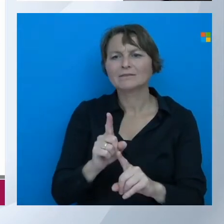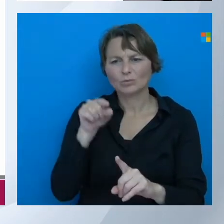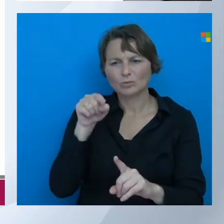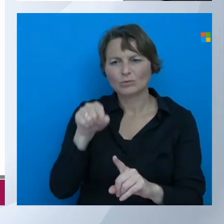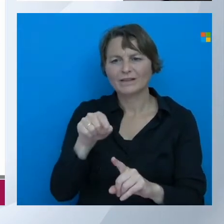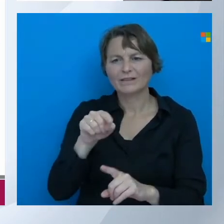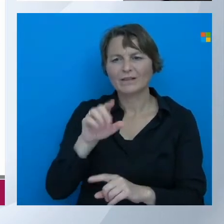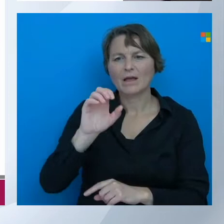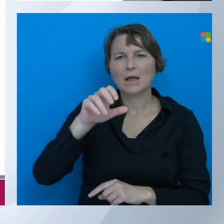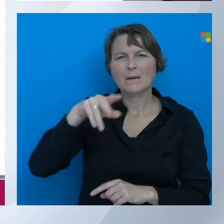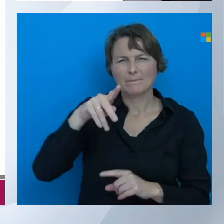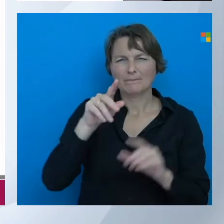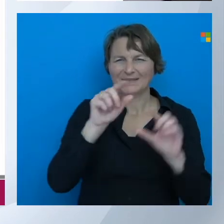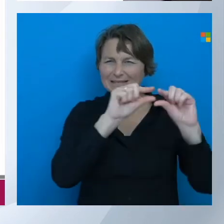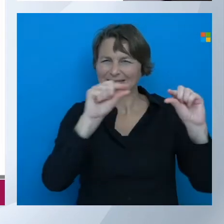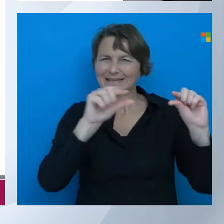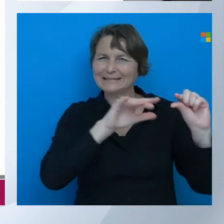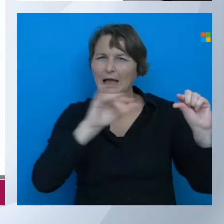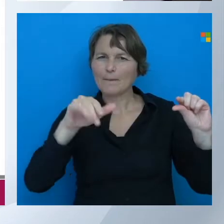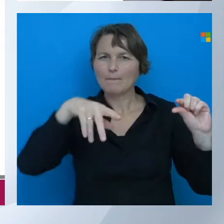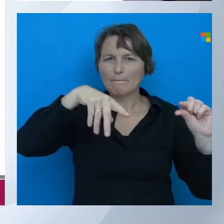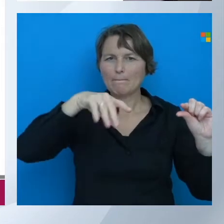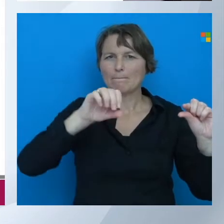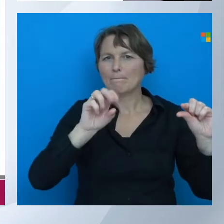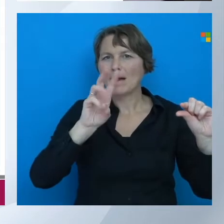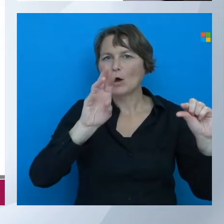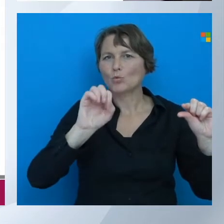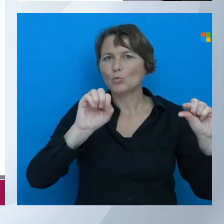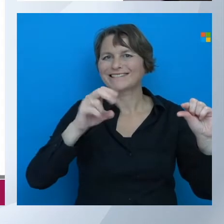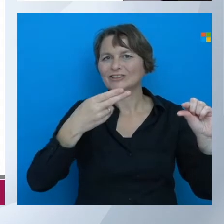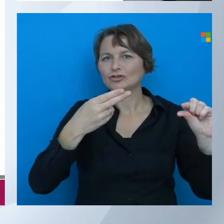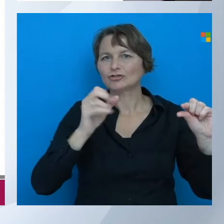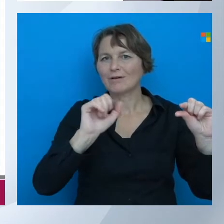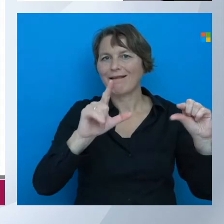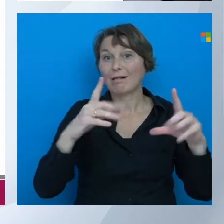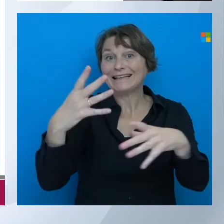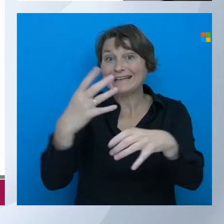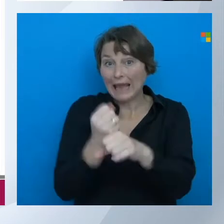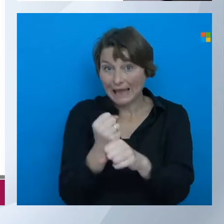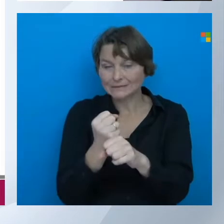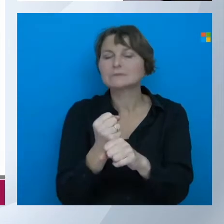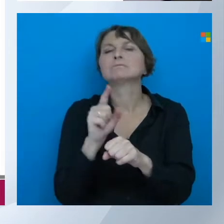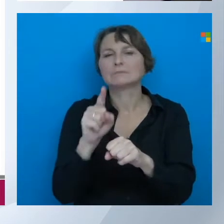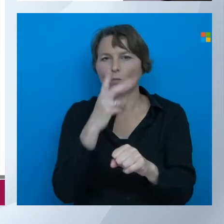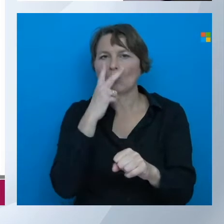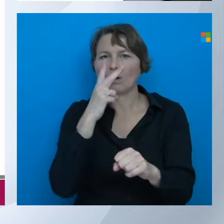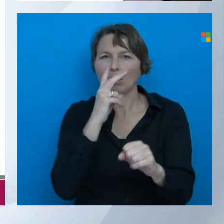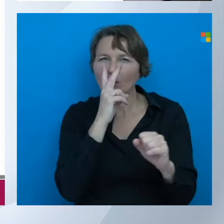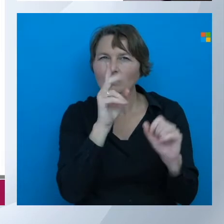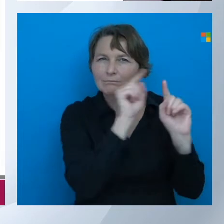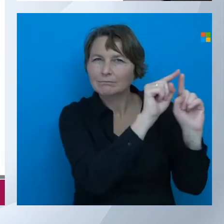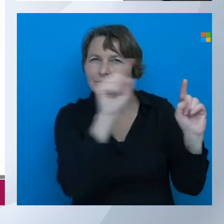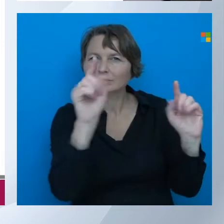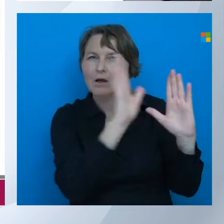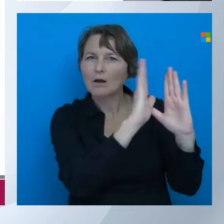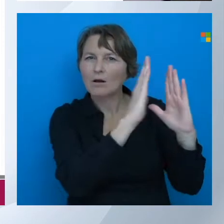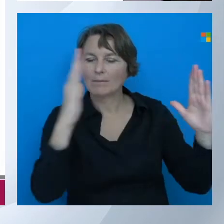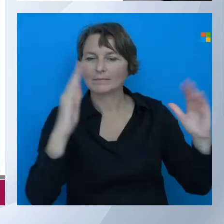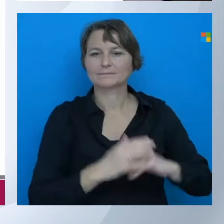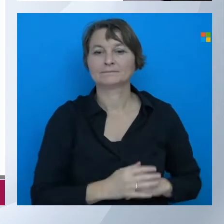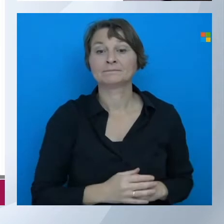the Microsoft PowerShell gallery. And with the AZ module, basically you get a lot of